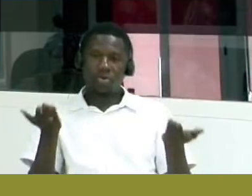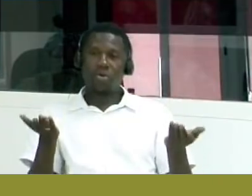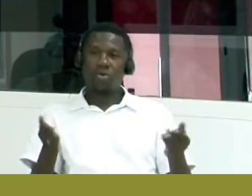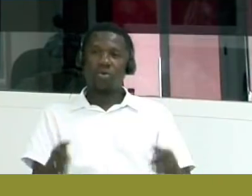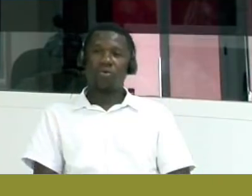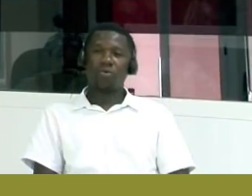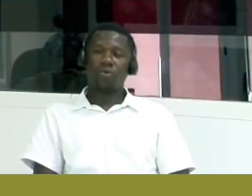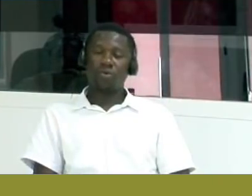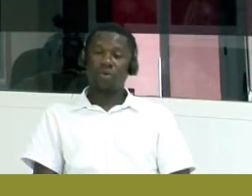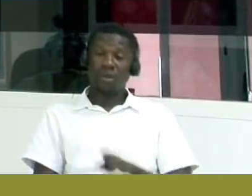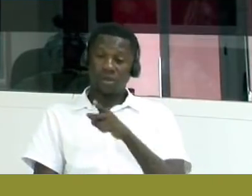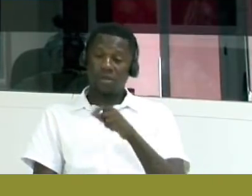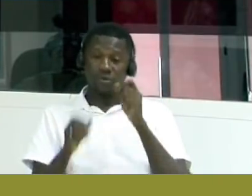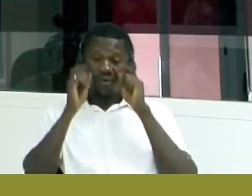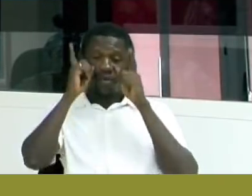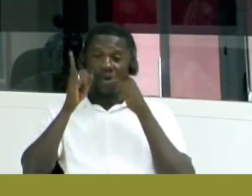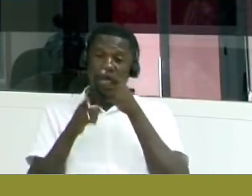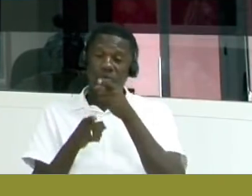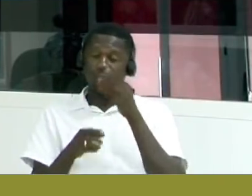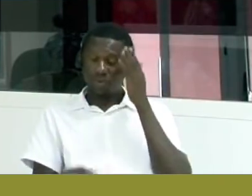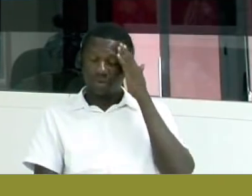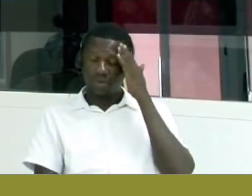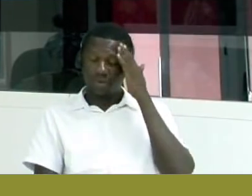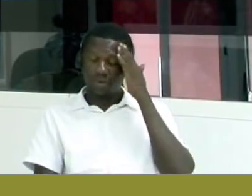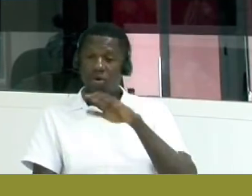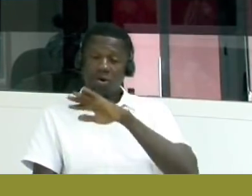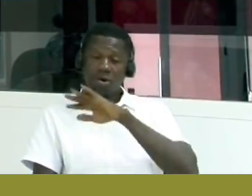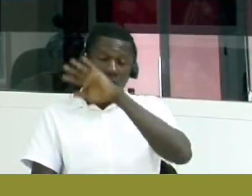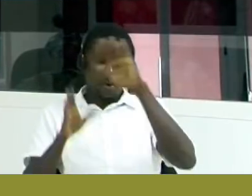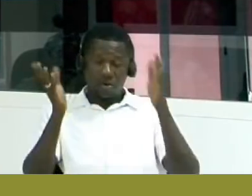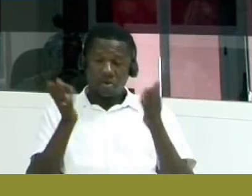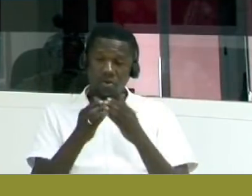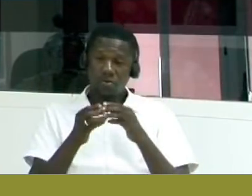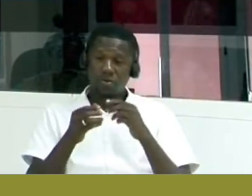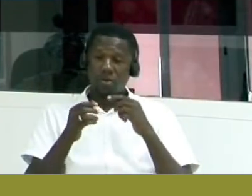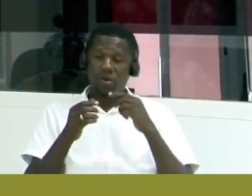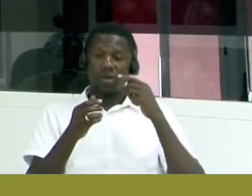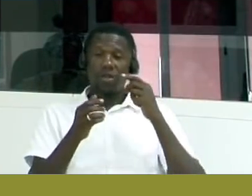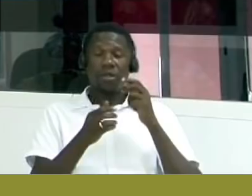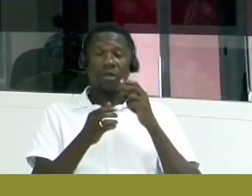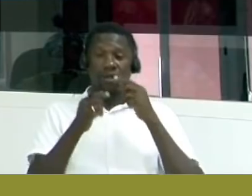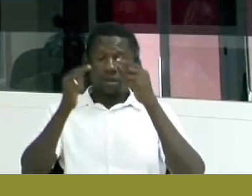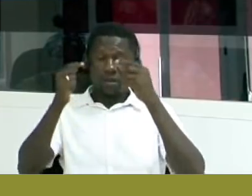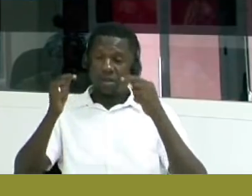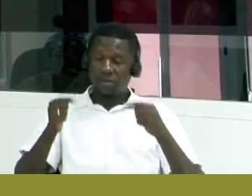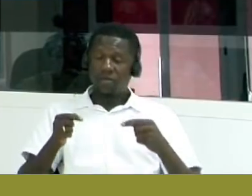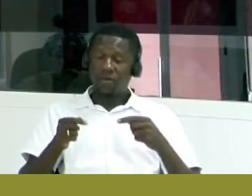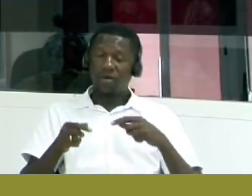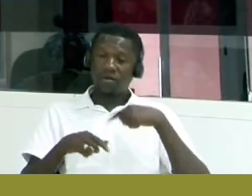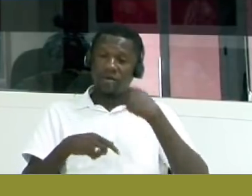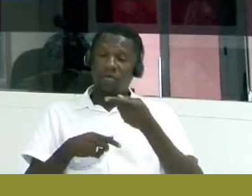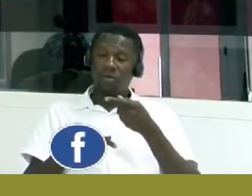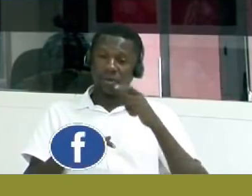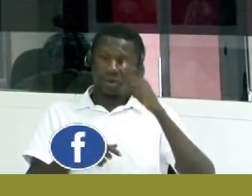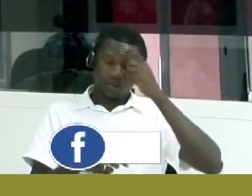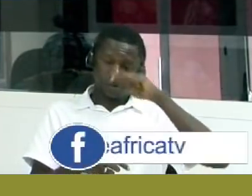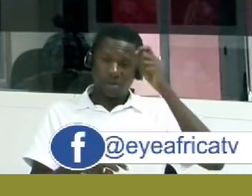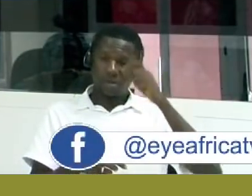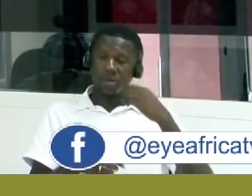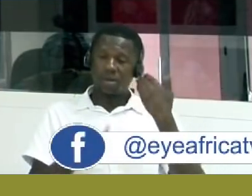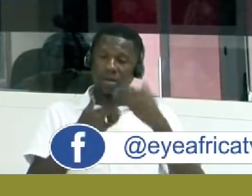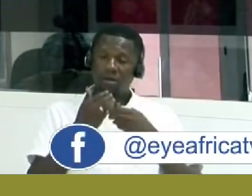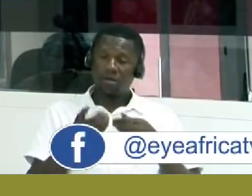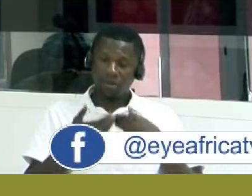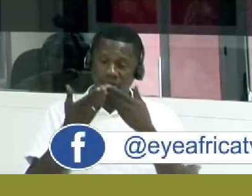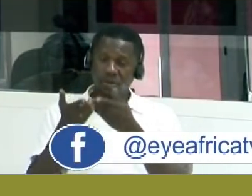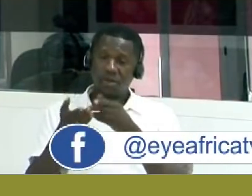fact surprise you to know that all those who testified so far from the police did not mention this new fact?